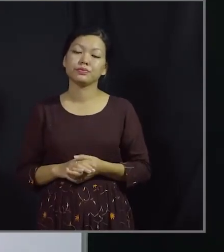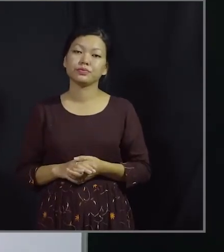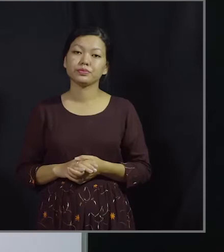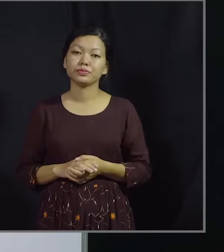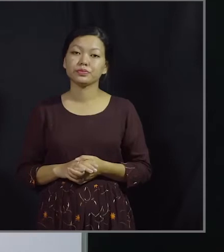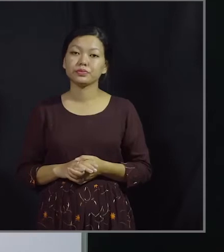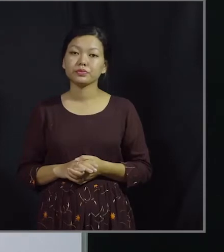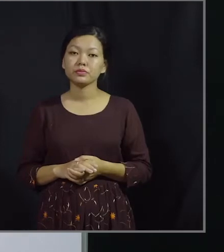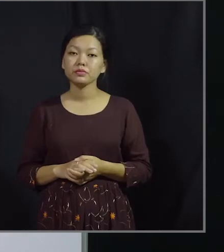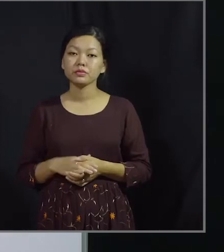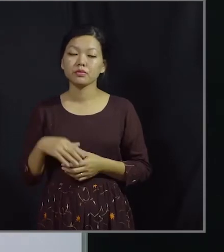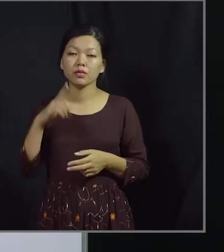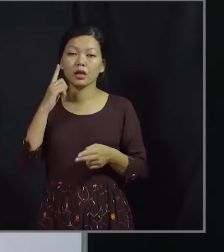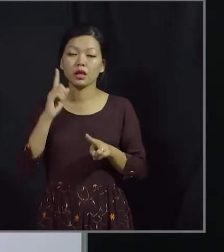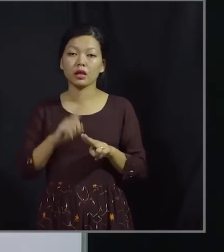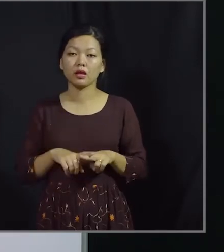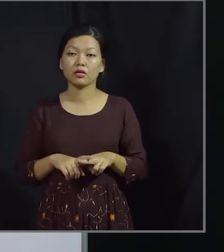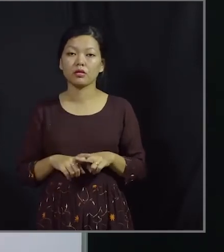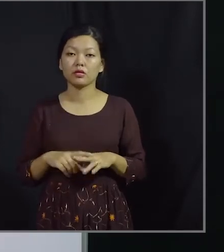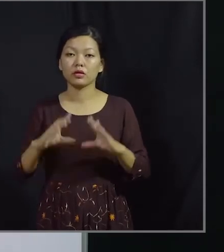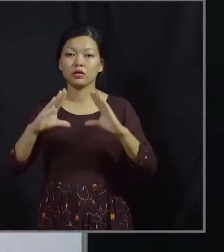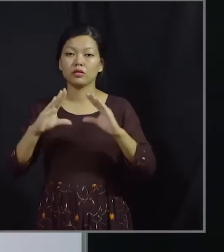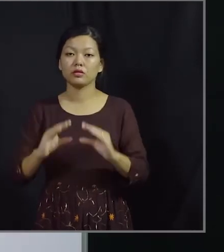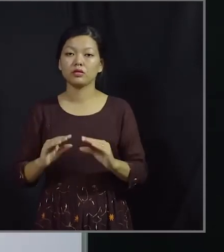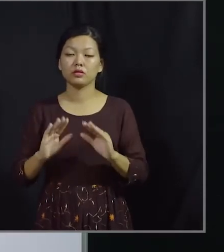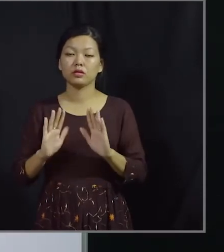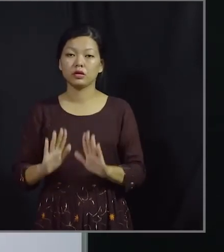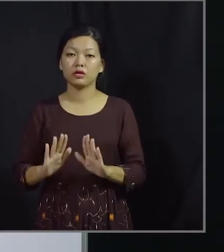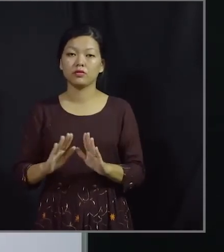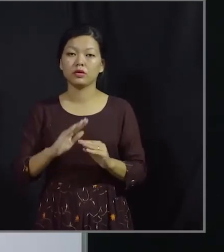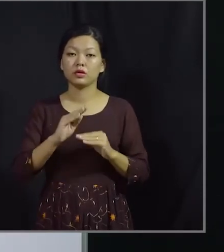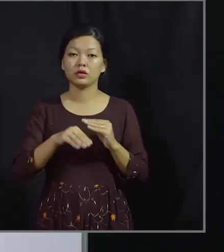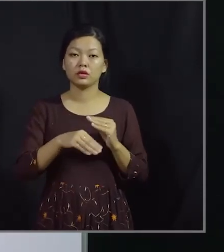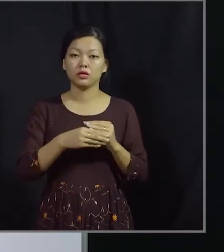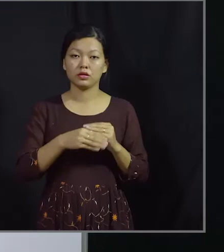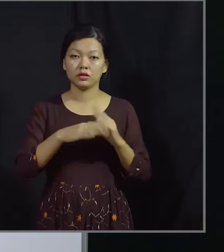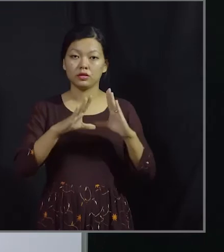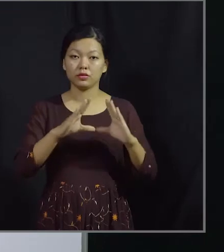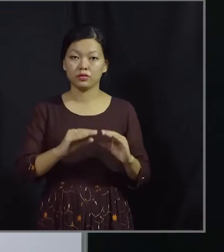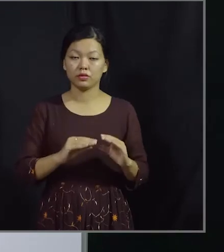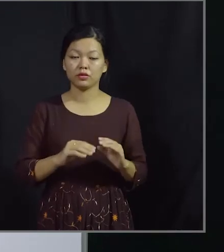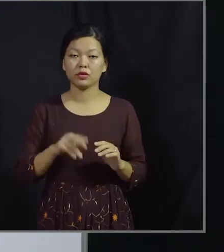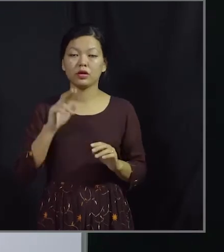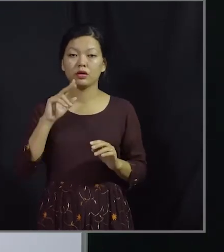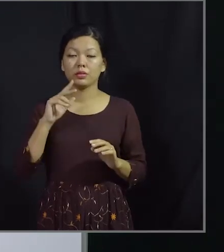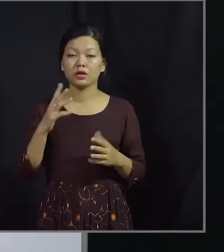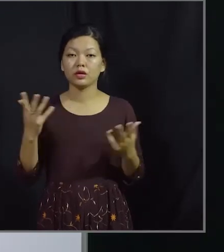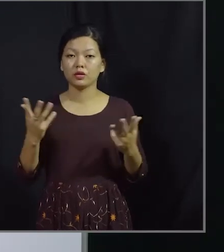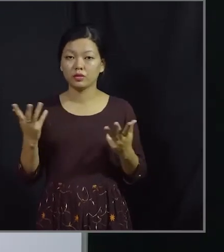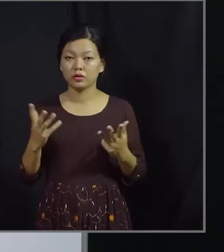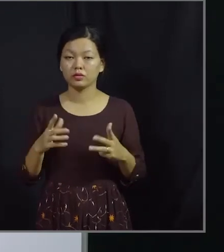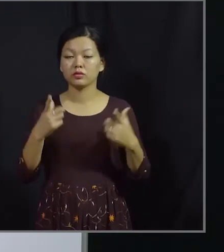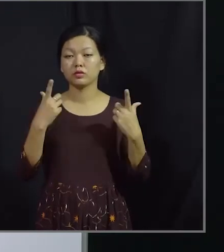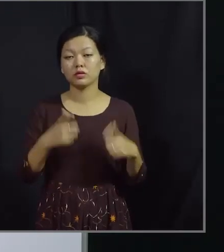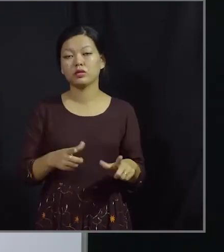this, if there is a shortage on the credit side, that means the firm has incurred a loss. So this